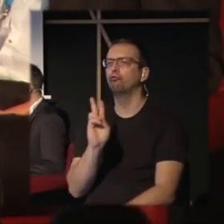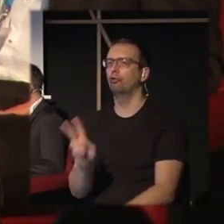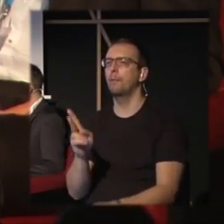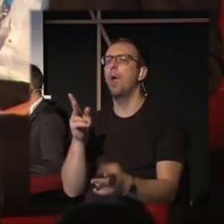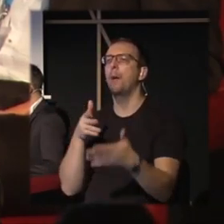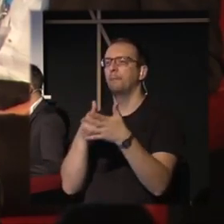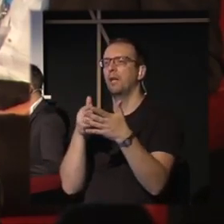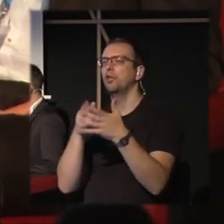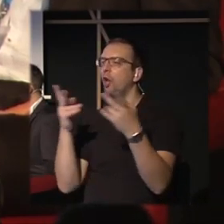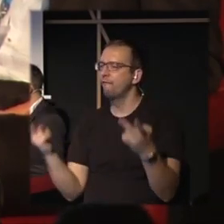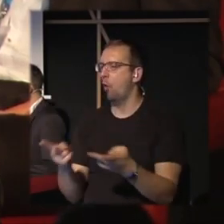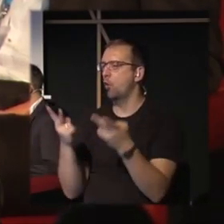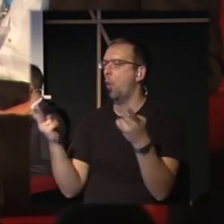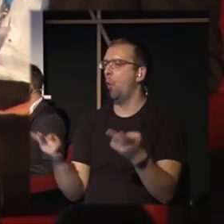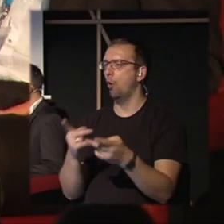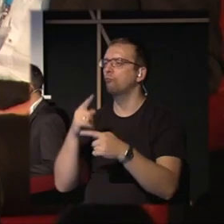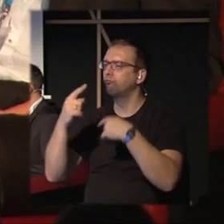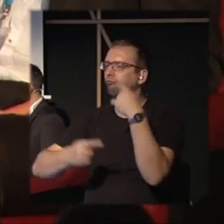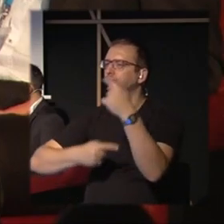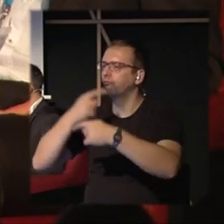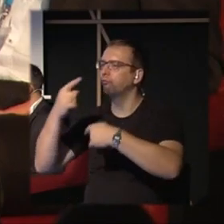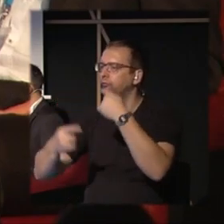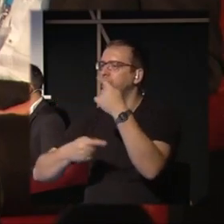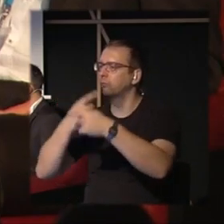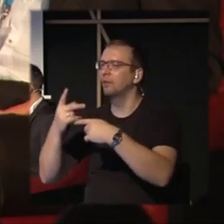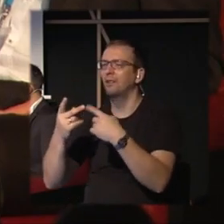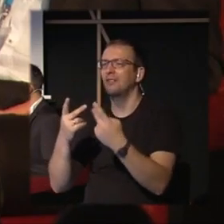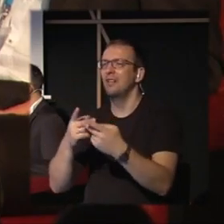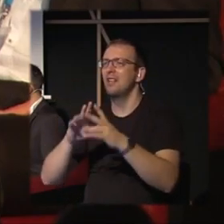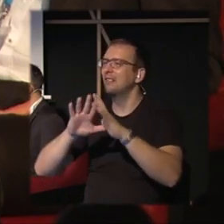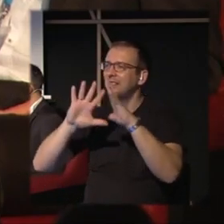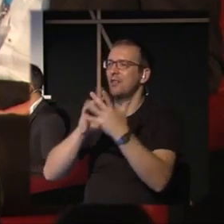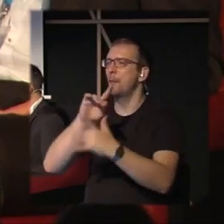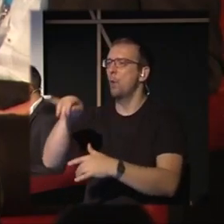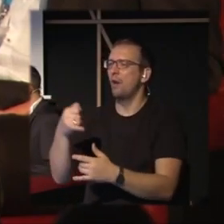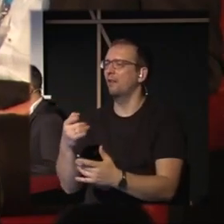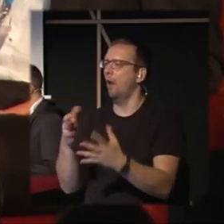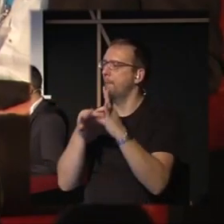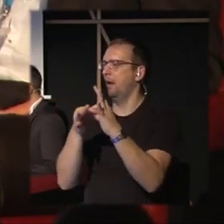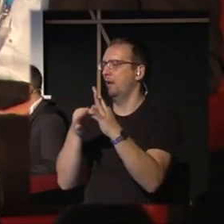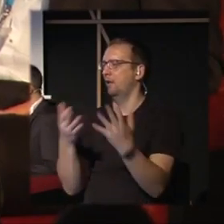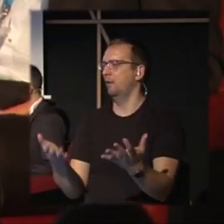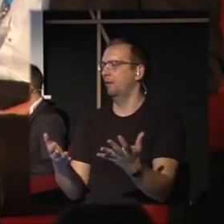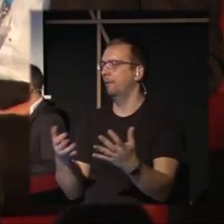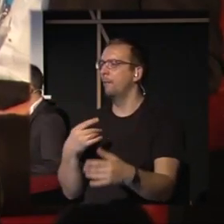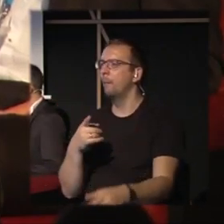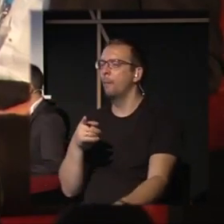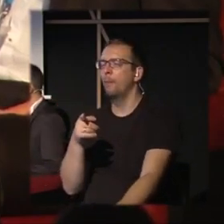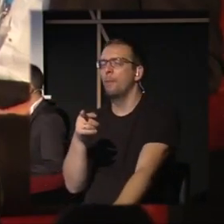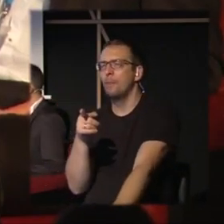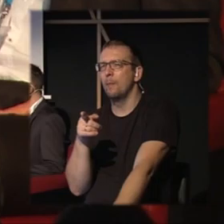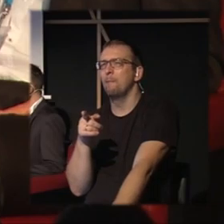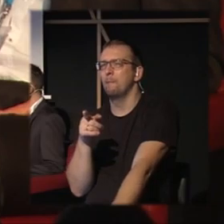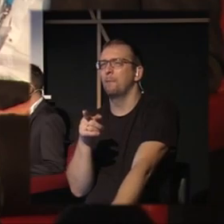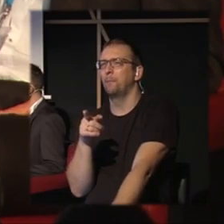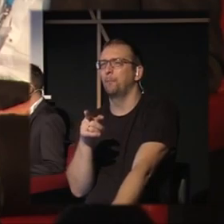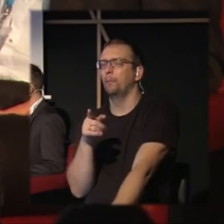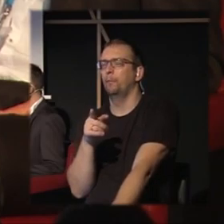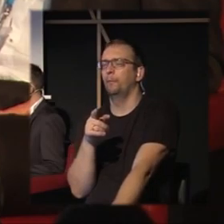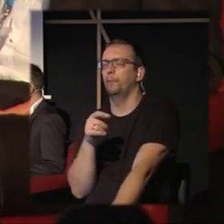whole project. Of course, there should be collecting feedback of disabled fans and disabled supporters groups